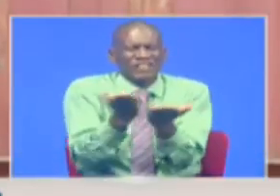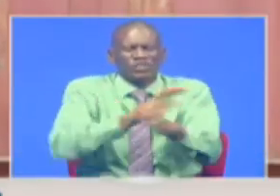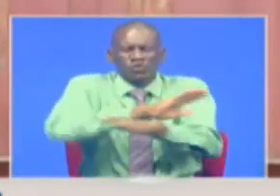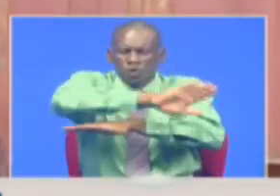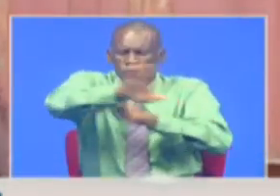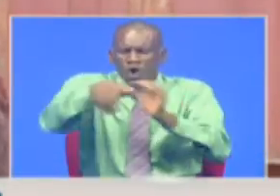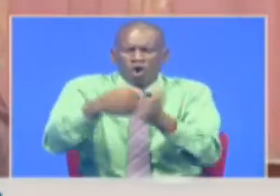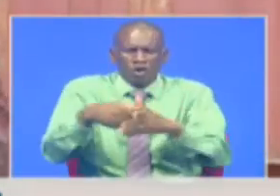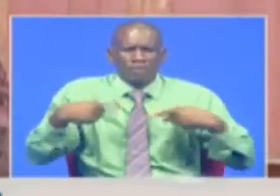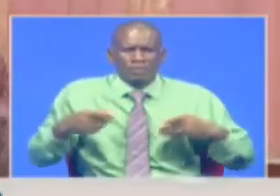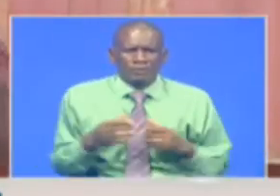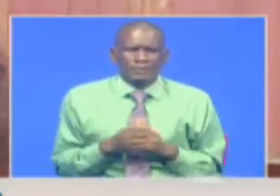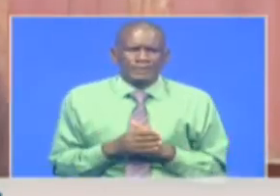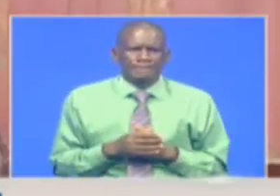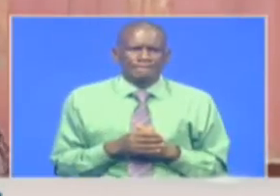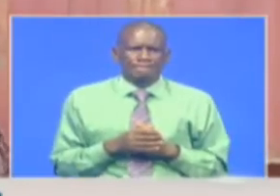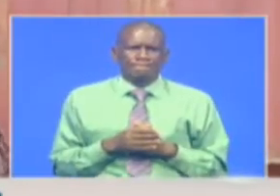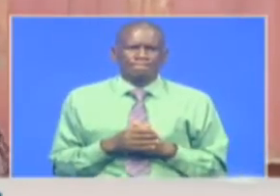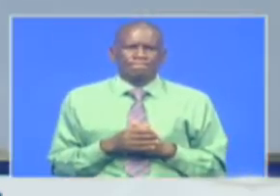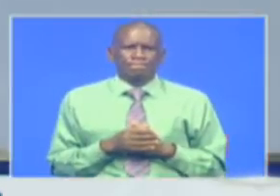people.